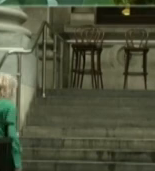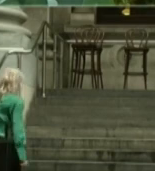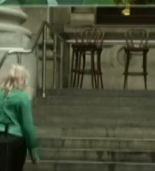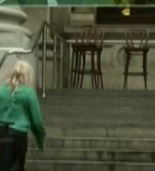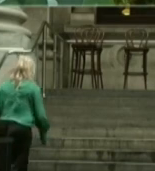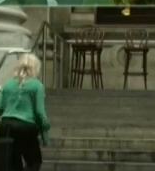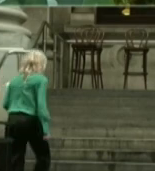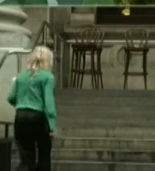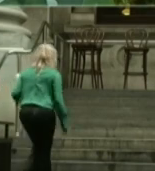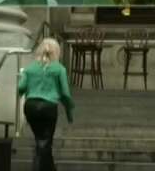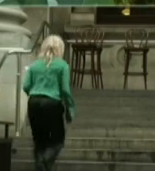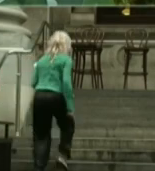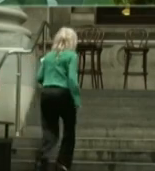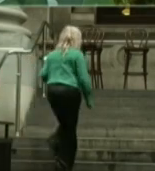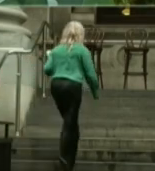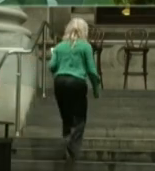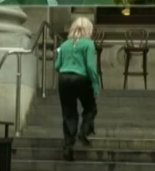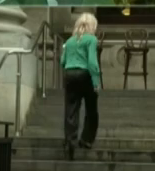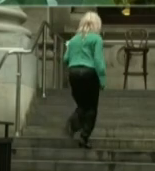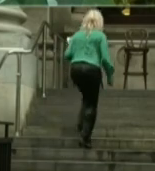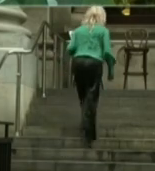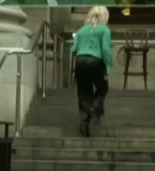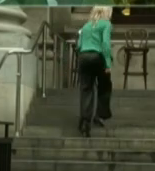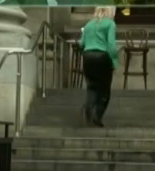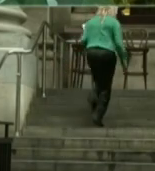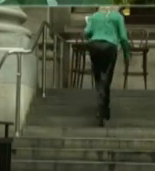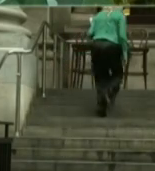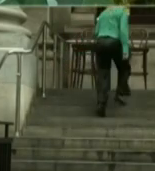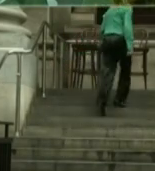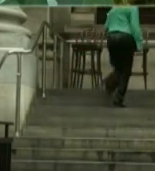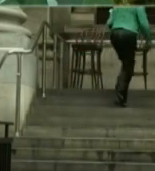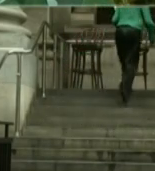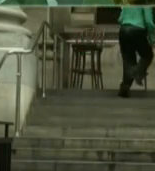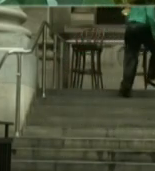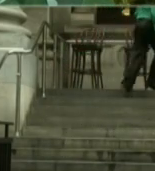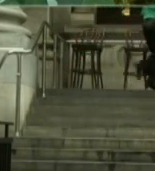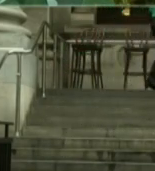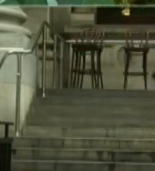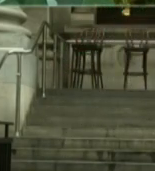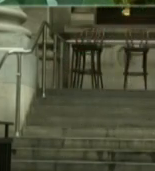Thank you.